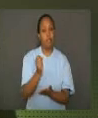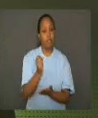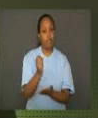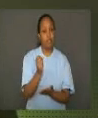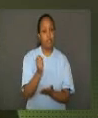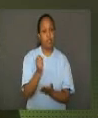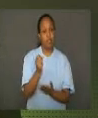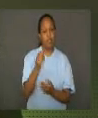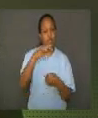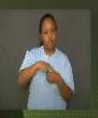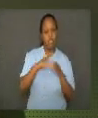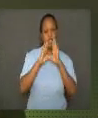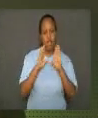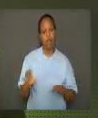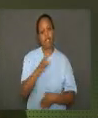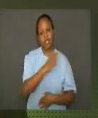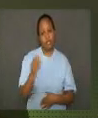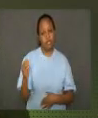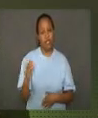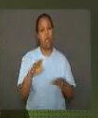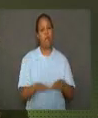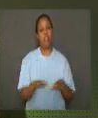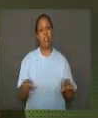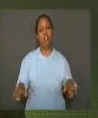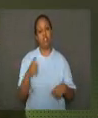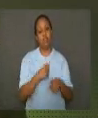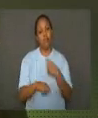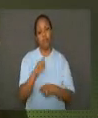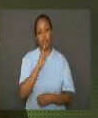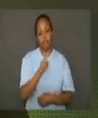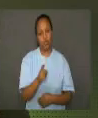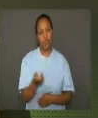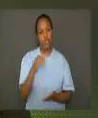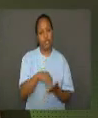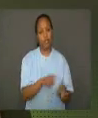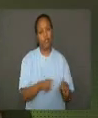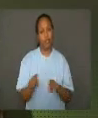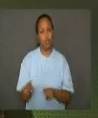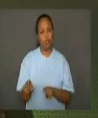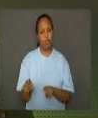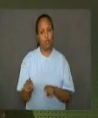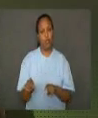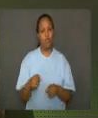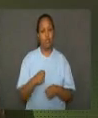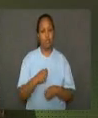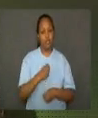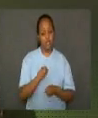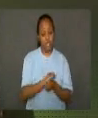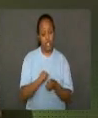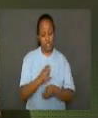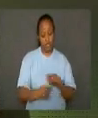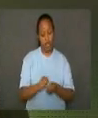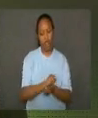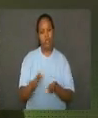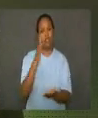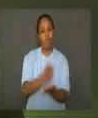to restore peace and stability, and to prevent genocide, war